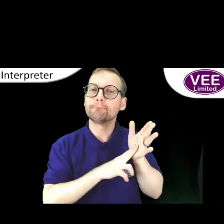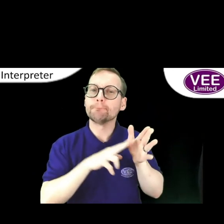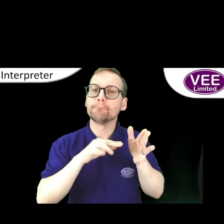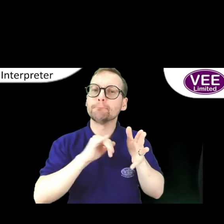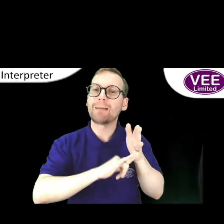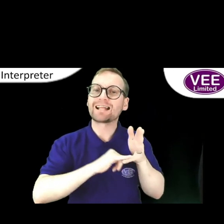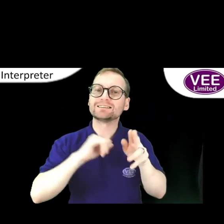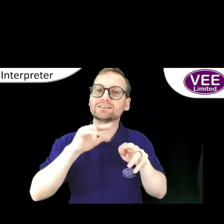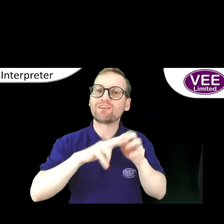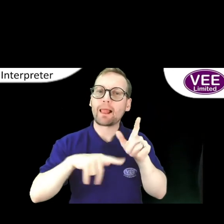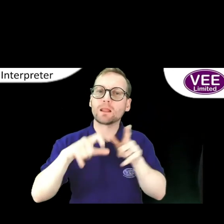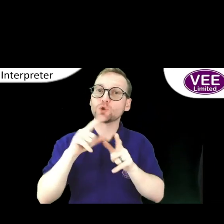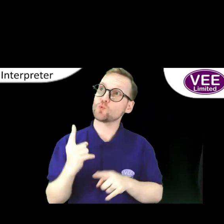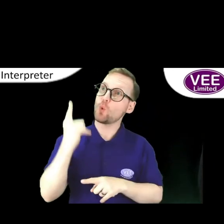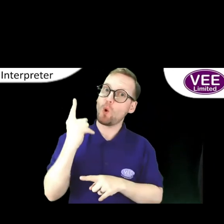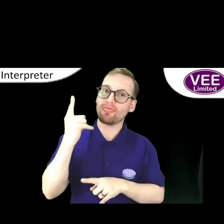England. And